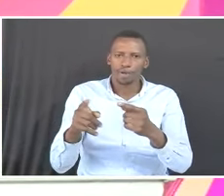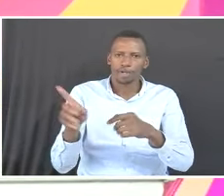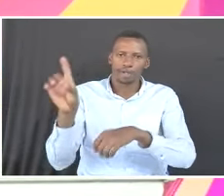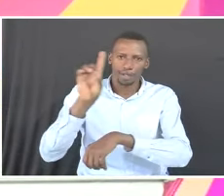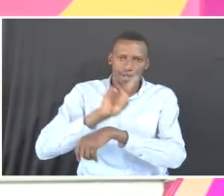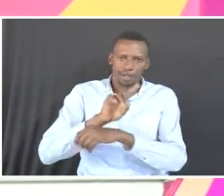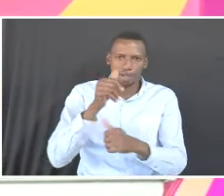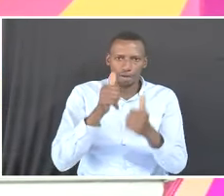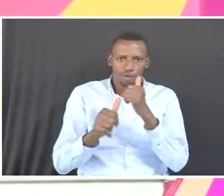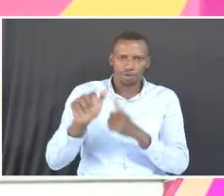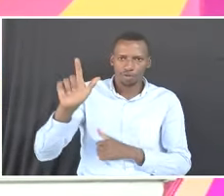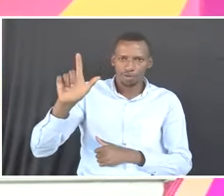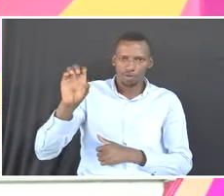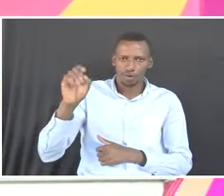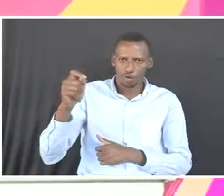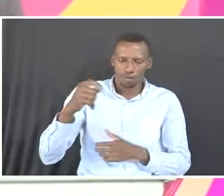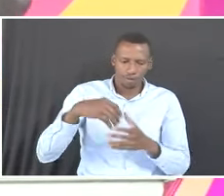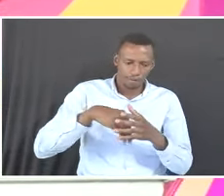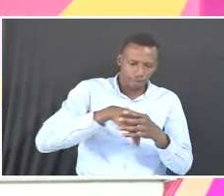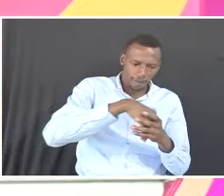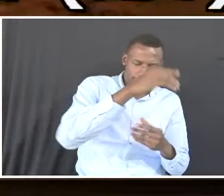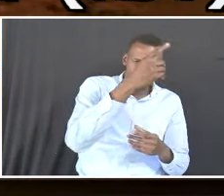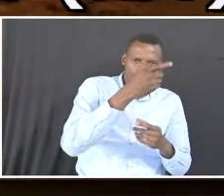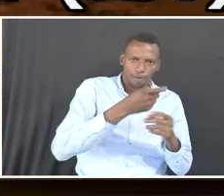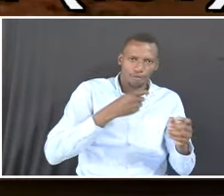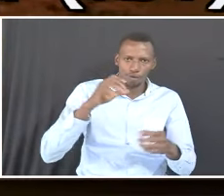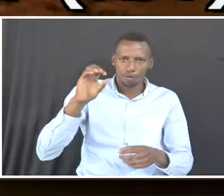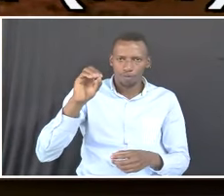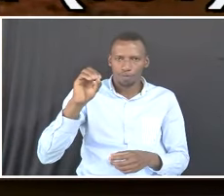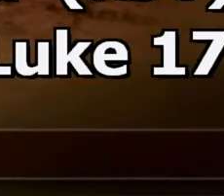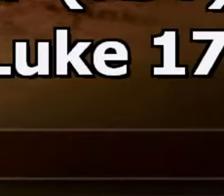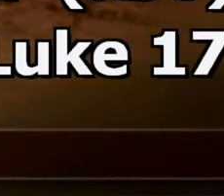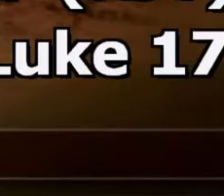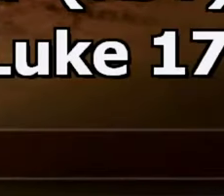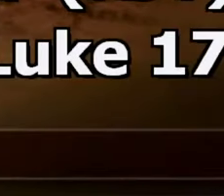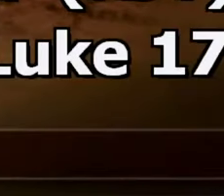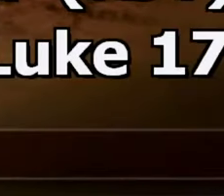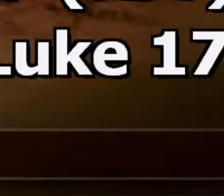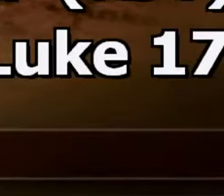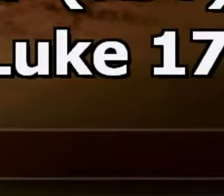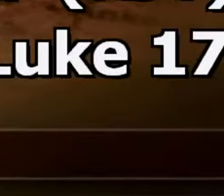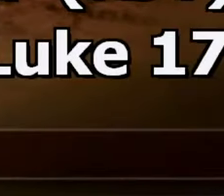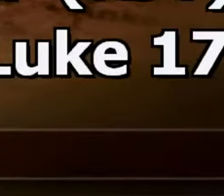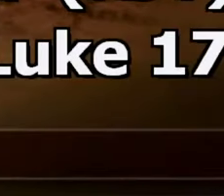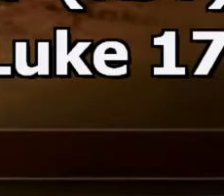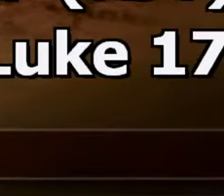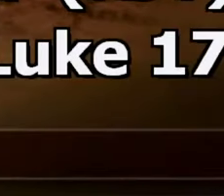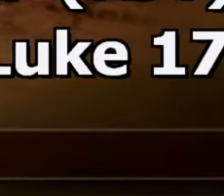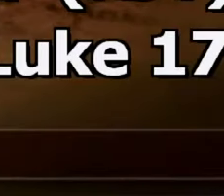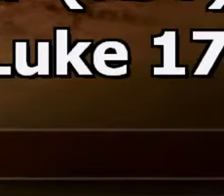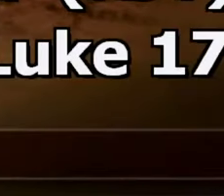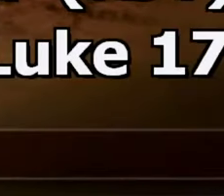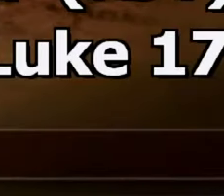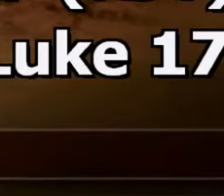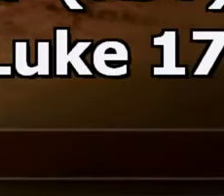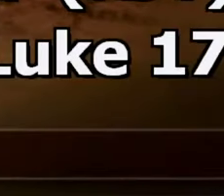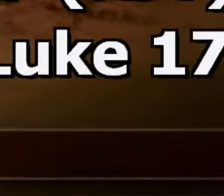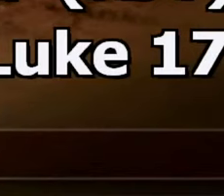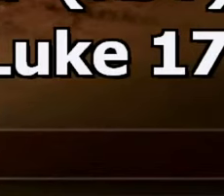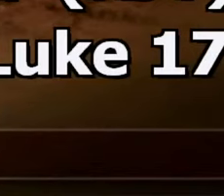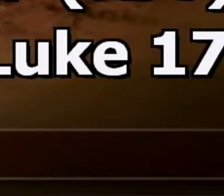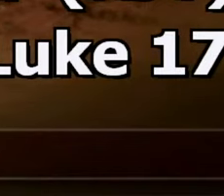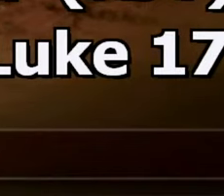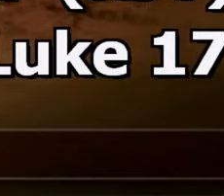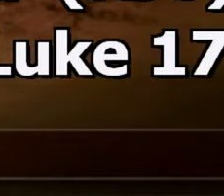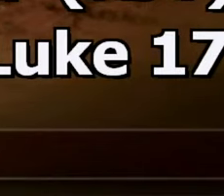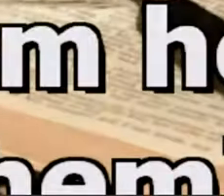day Lot went out of Sodom, it rained fire and brimstone from heaven and destroyed them all.